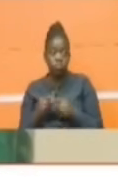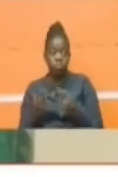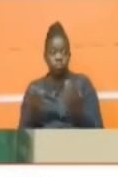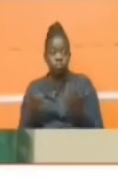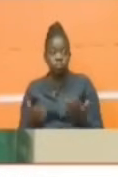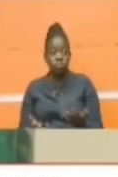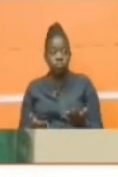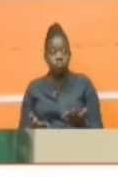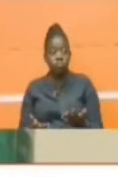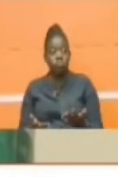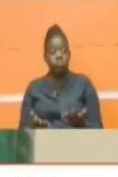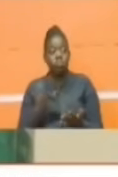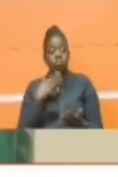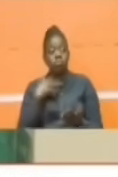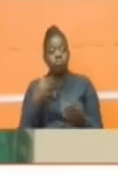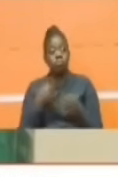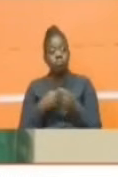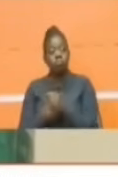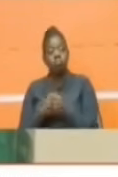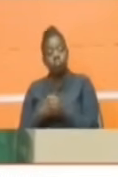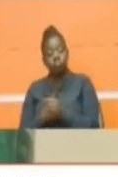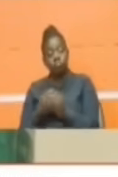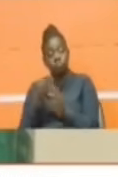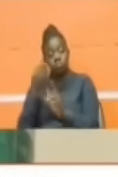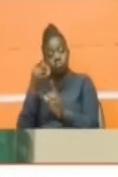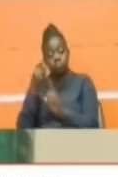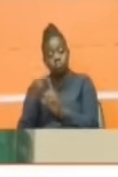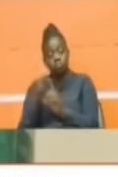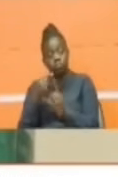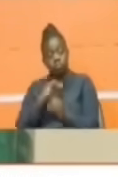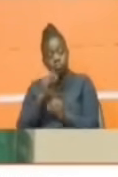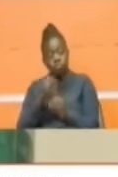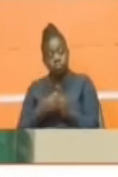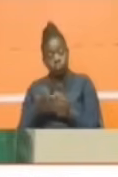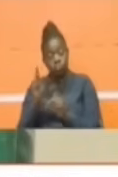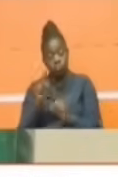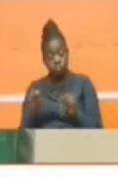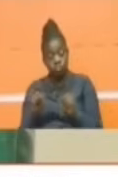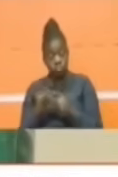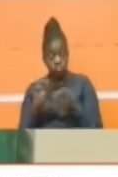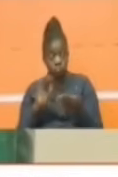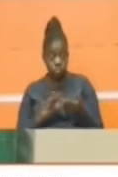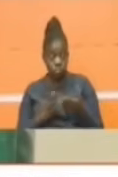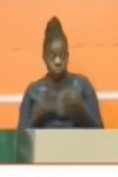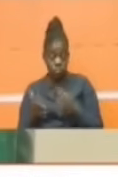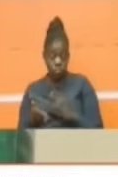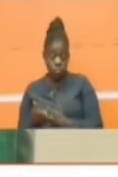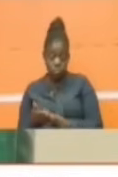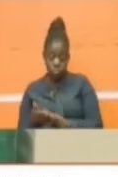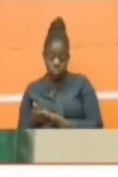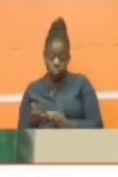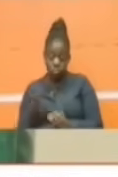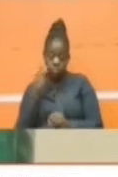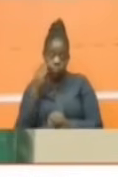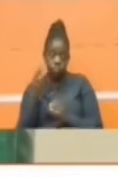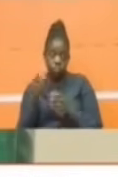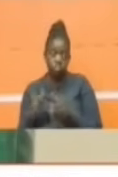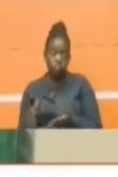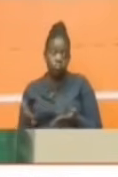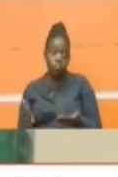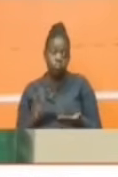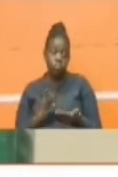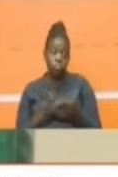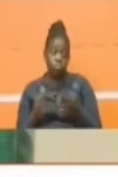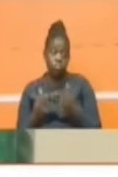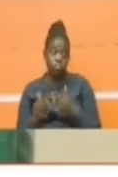Limited, we like to support specifically our consumers and our partners. Vision Group have been partnered